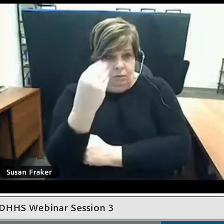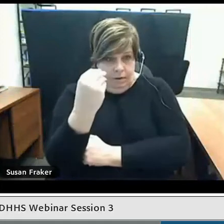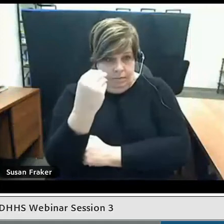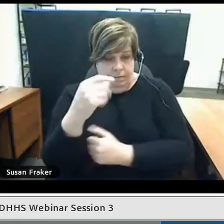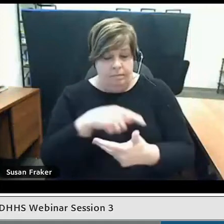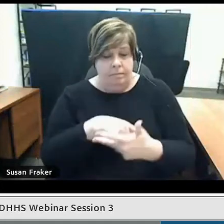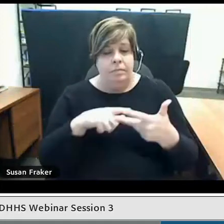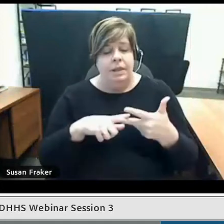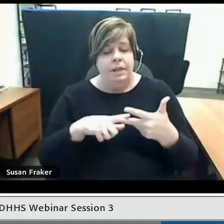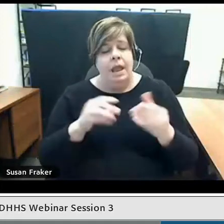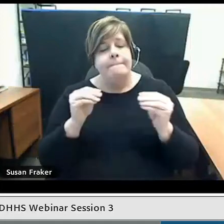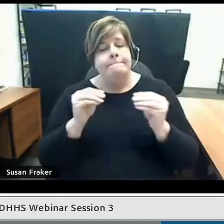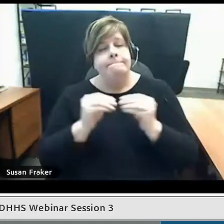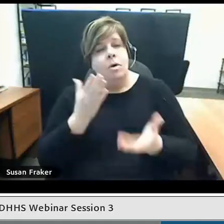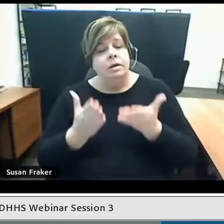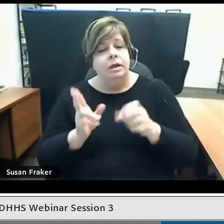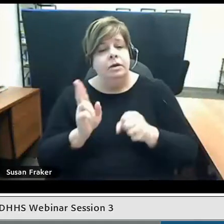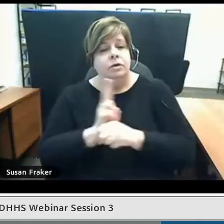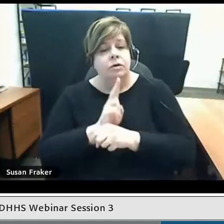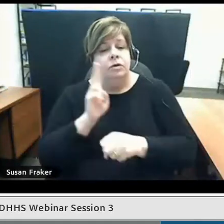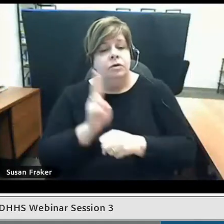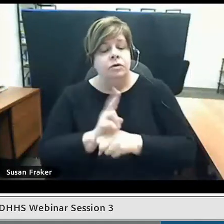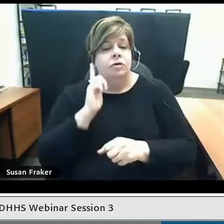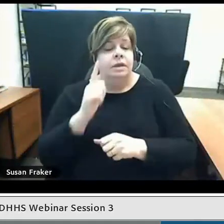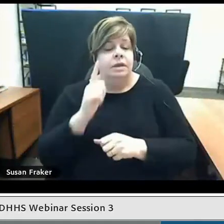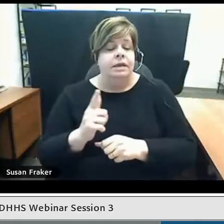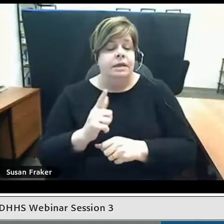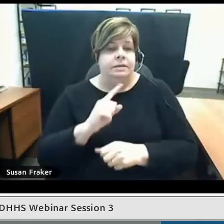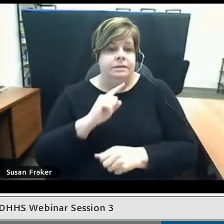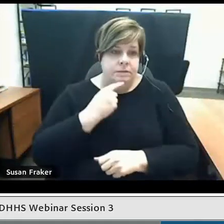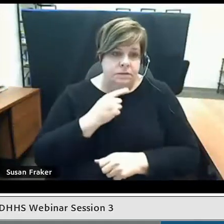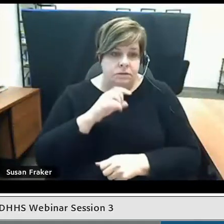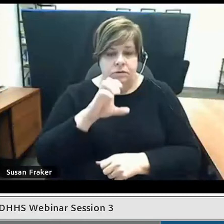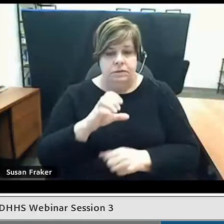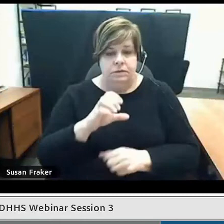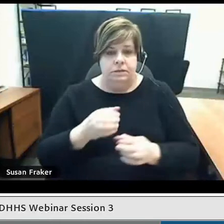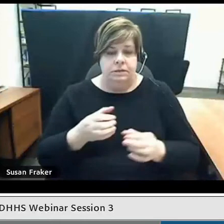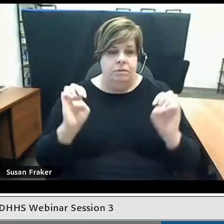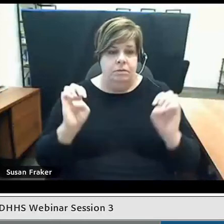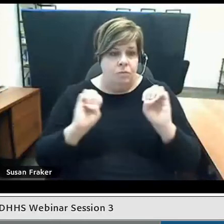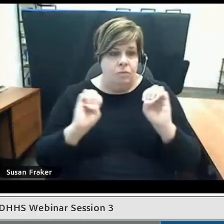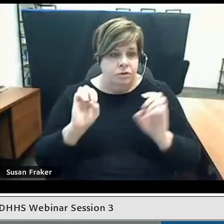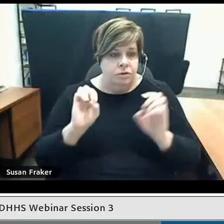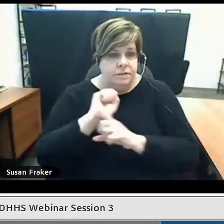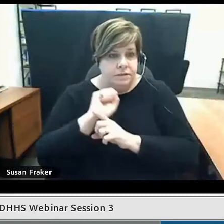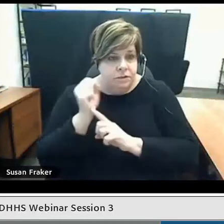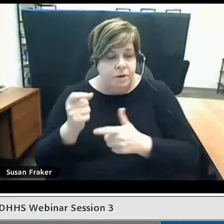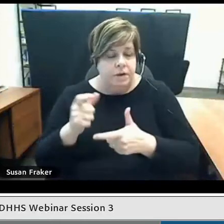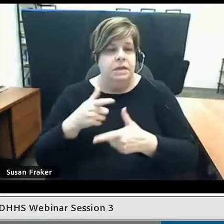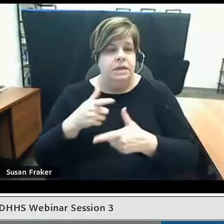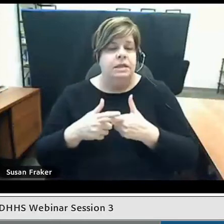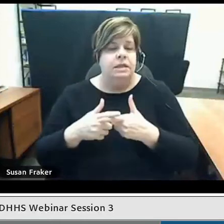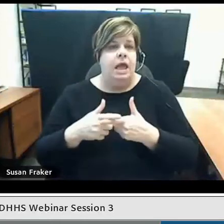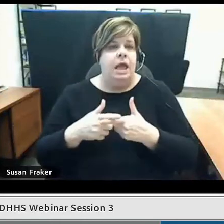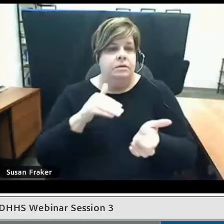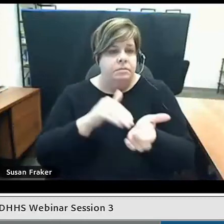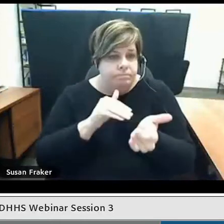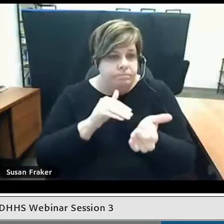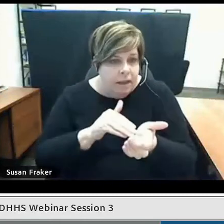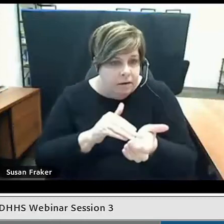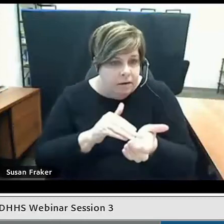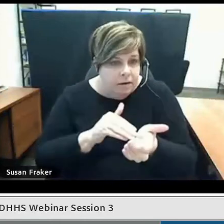it's more likely to be used in critical situations, such as medical care, a very